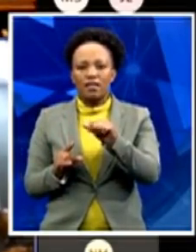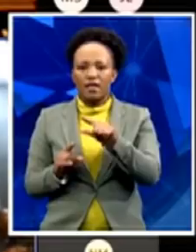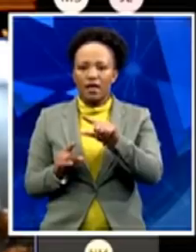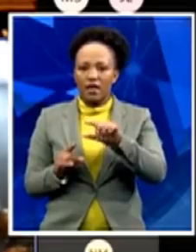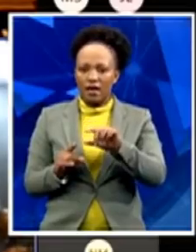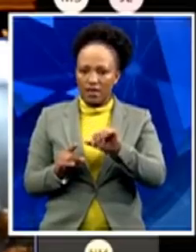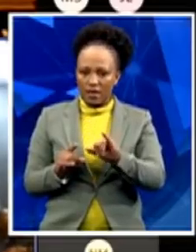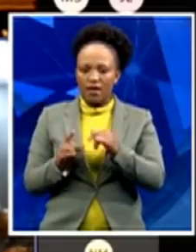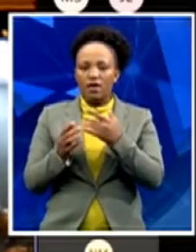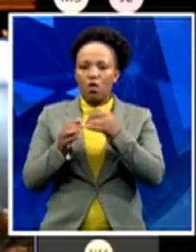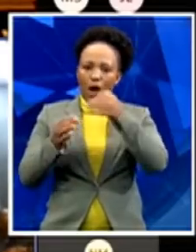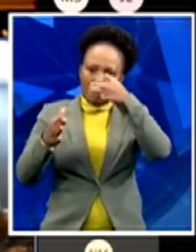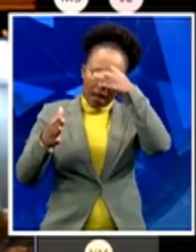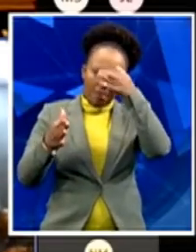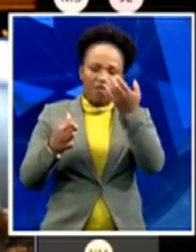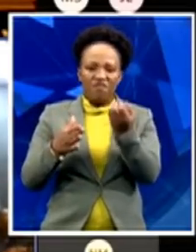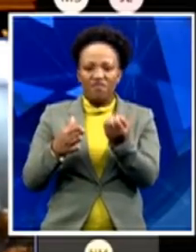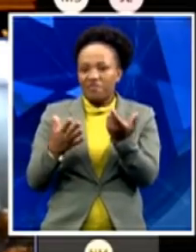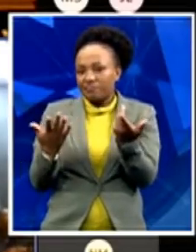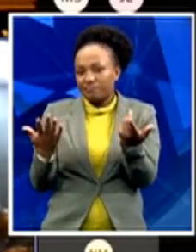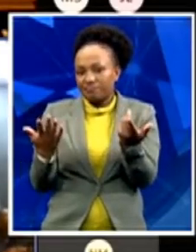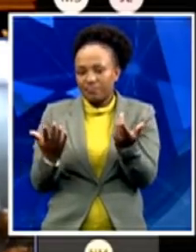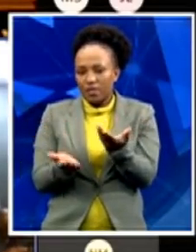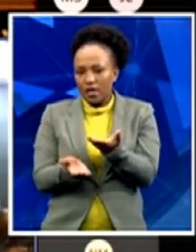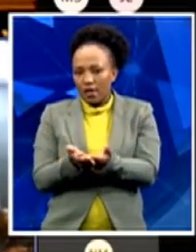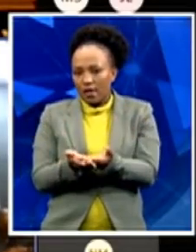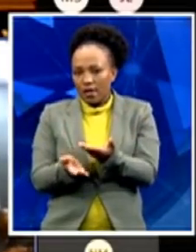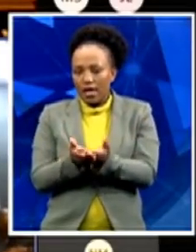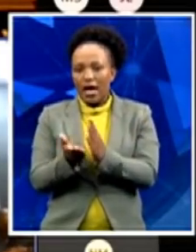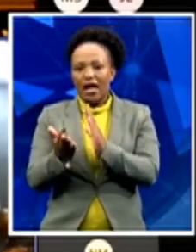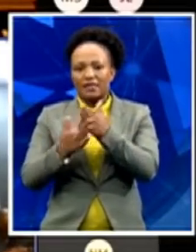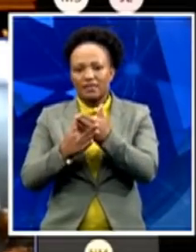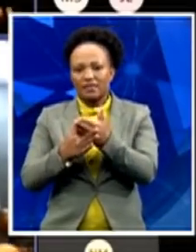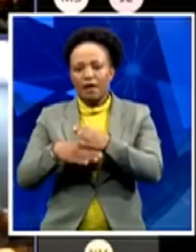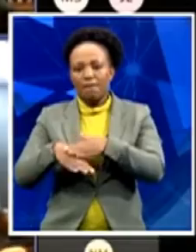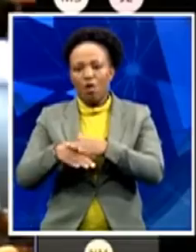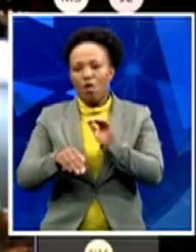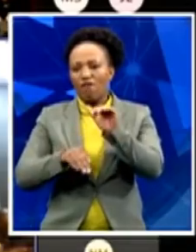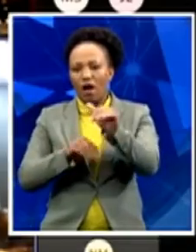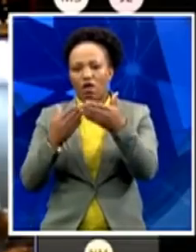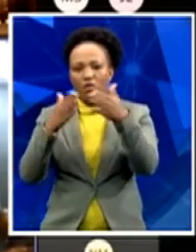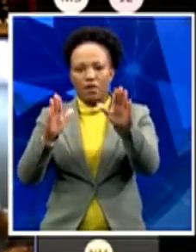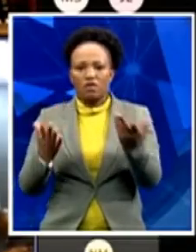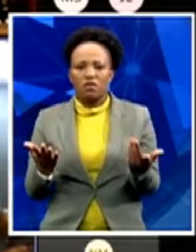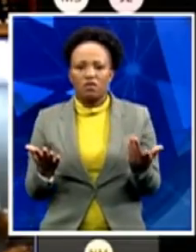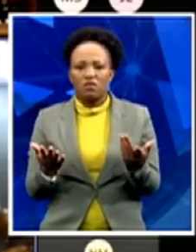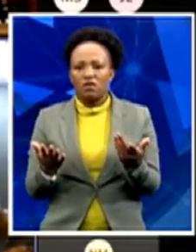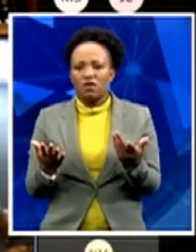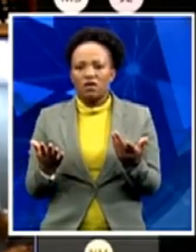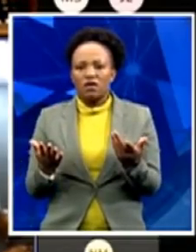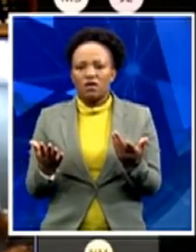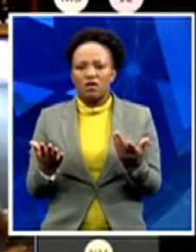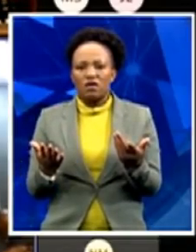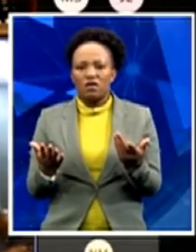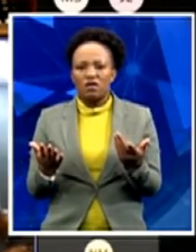to whether the access cannot be made more open. In other words, those who want, I think there is a maximum number, but at least